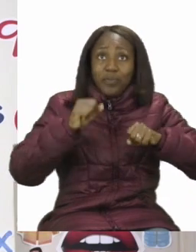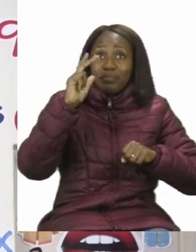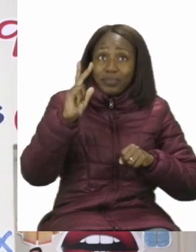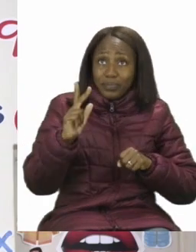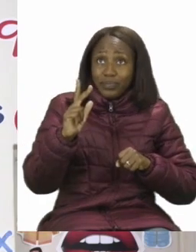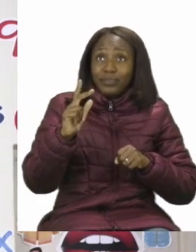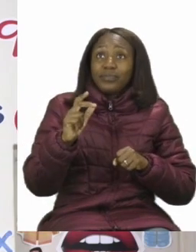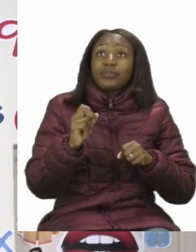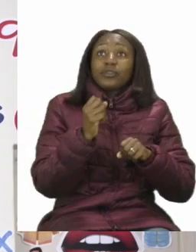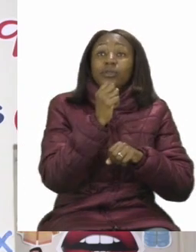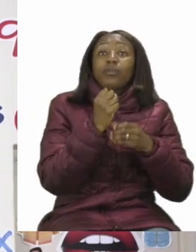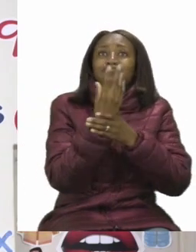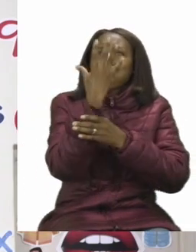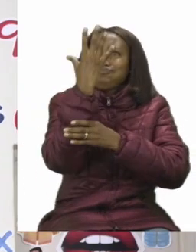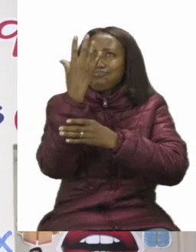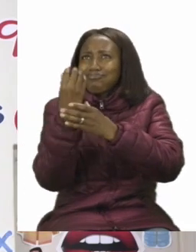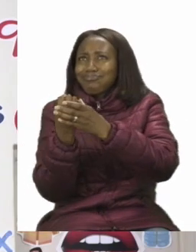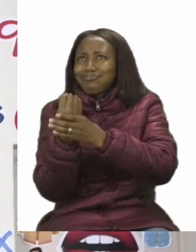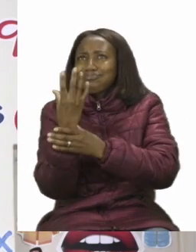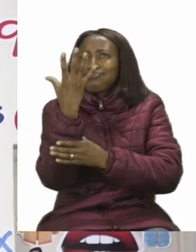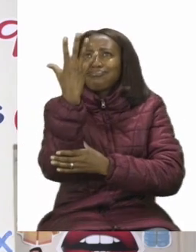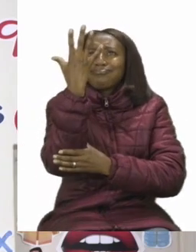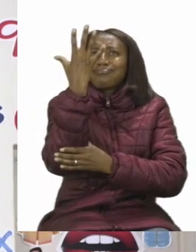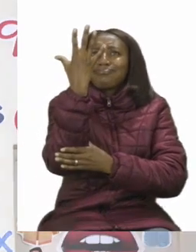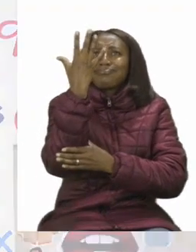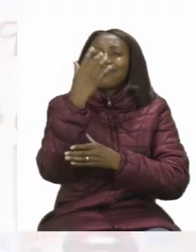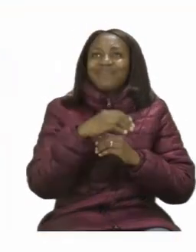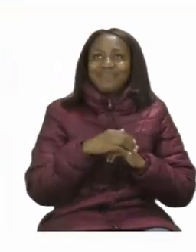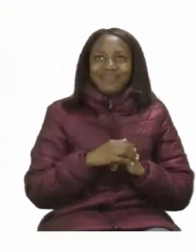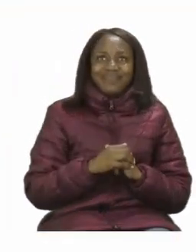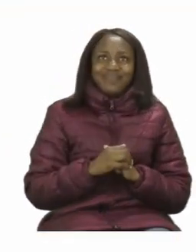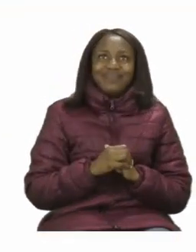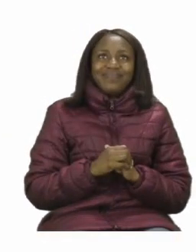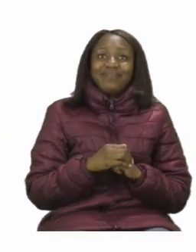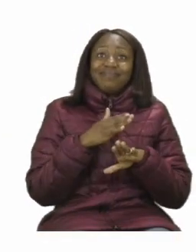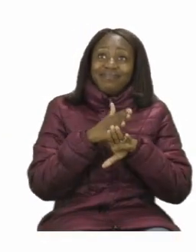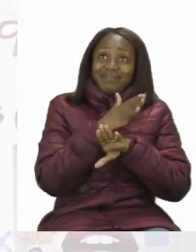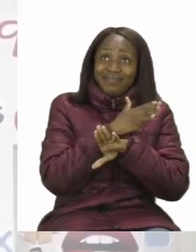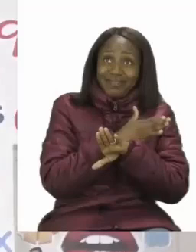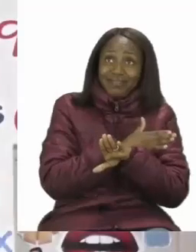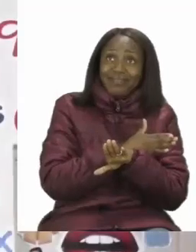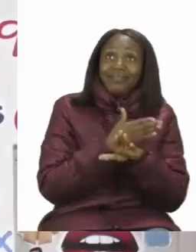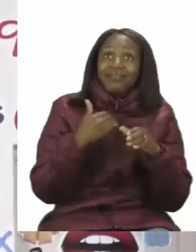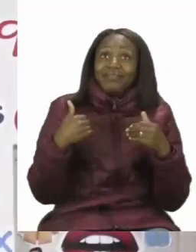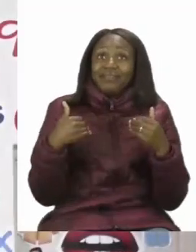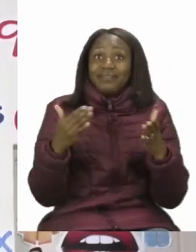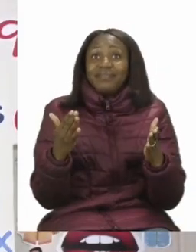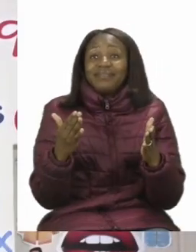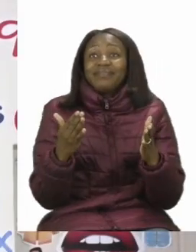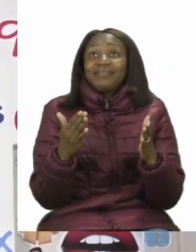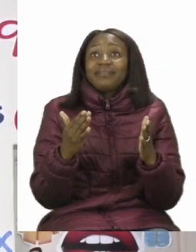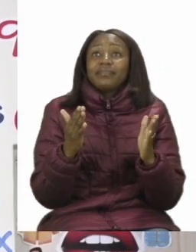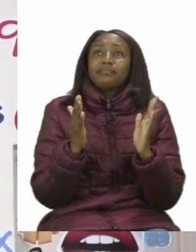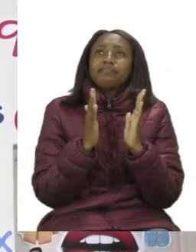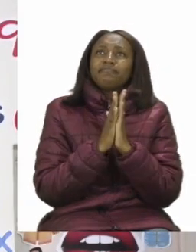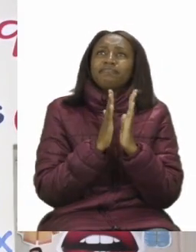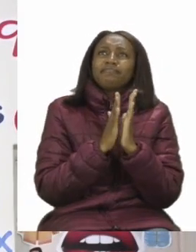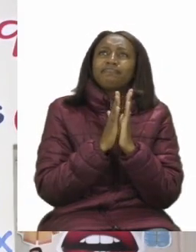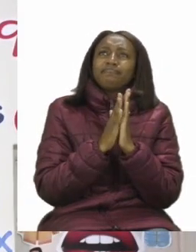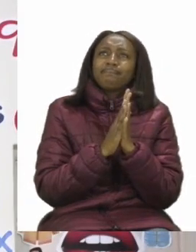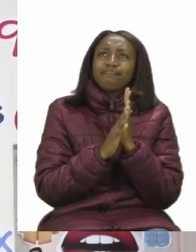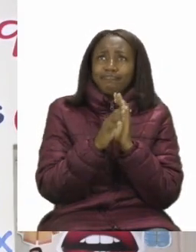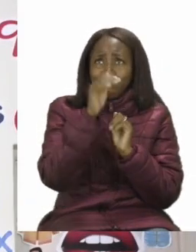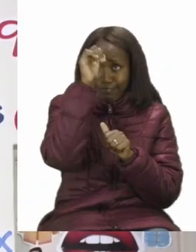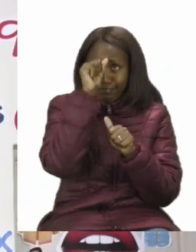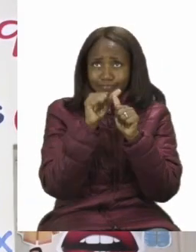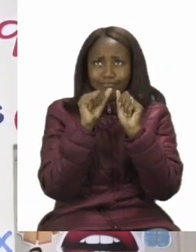cyclists, plant and growth. And before we get into any lessons, boys and girls, we know that we need